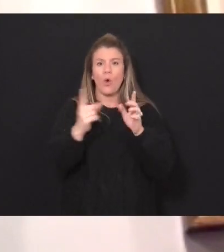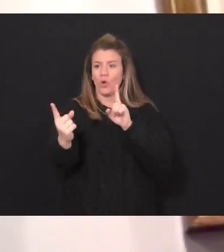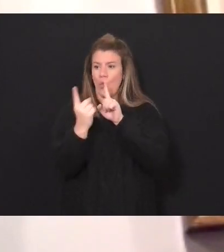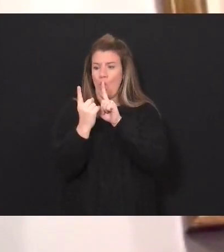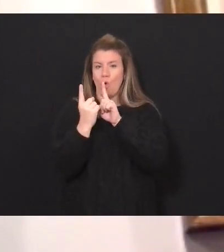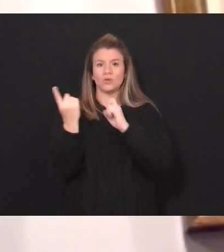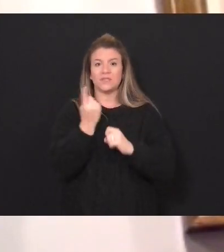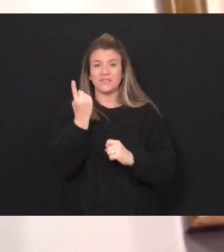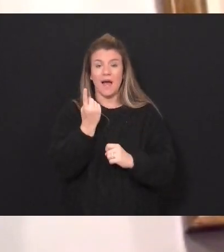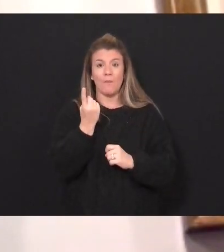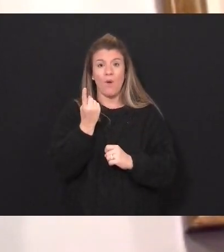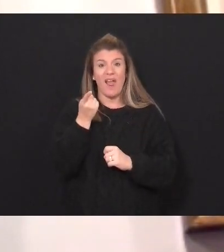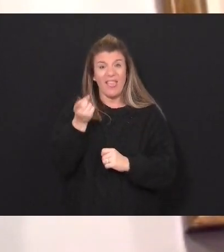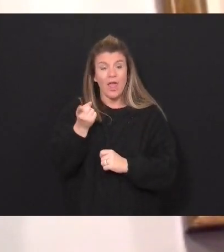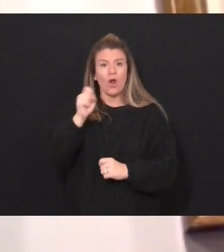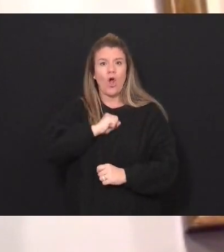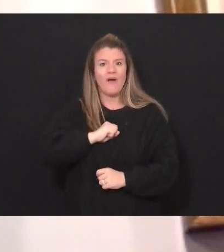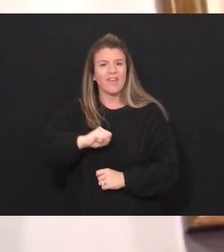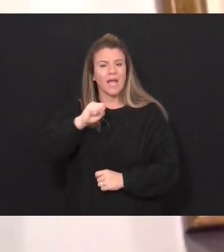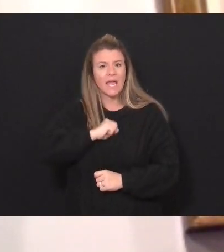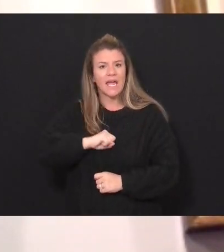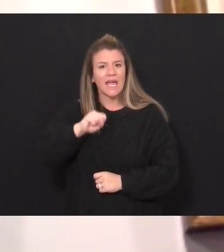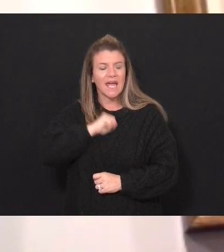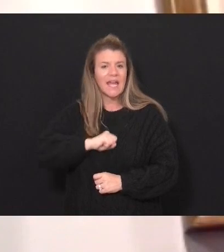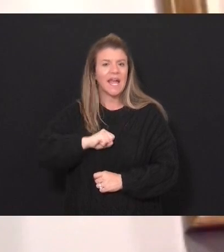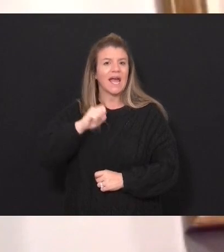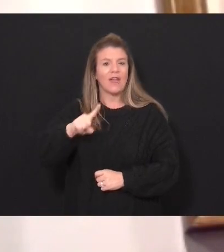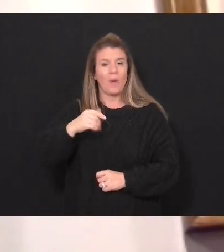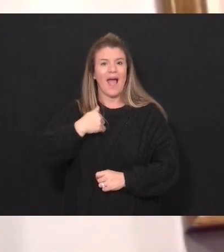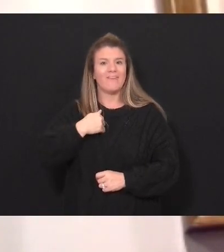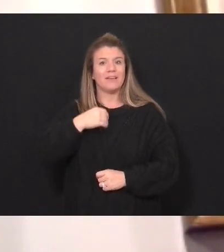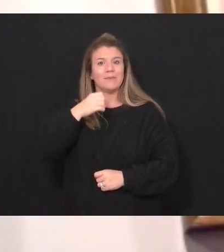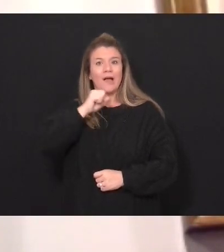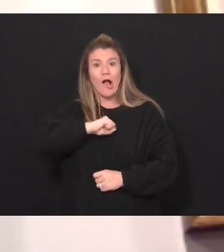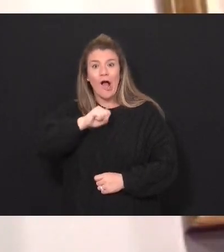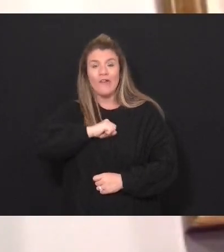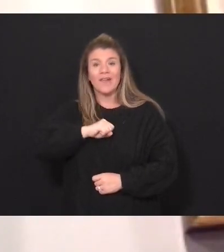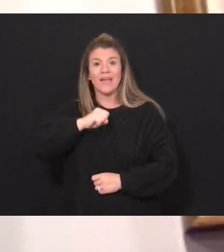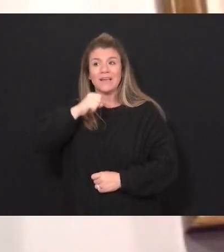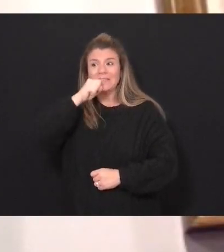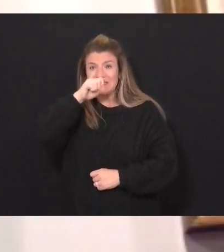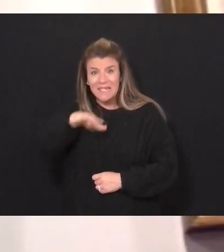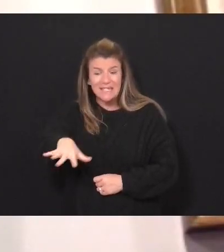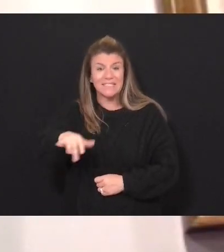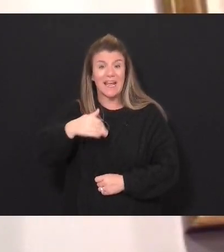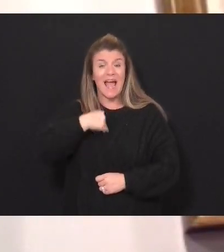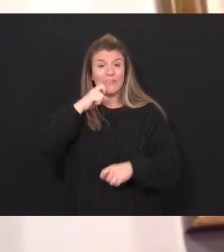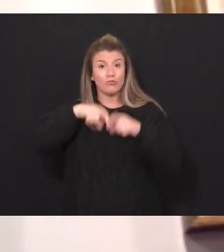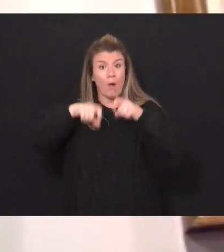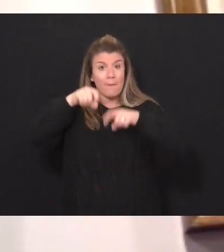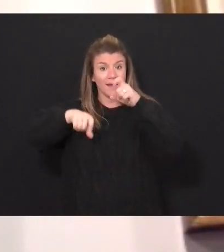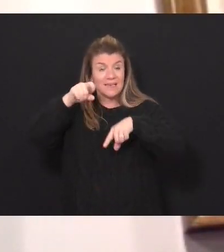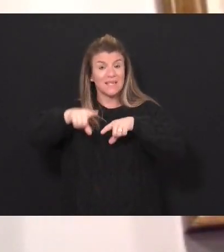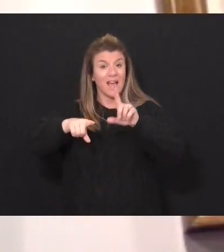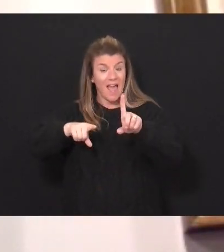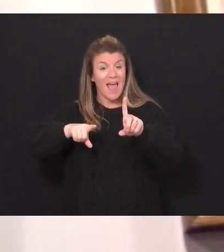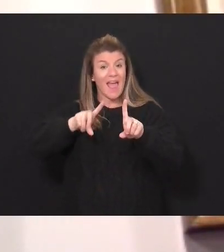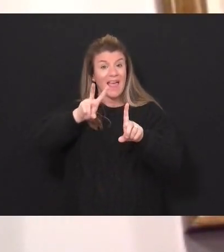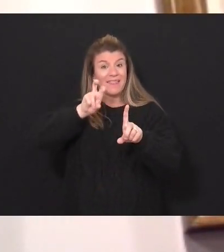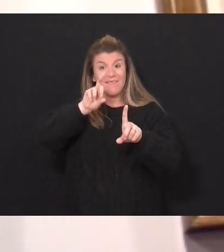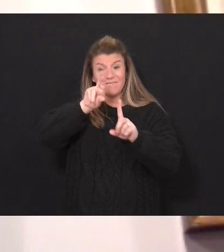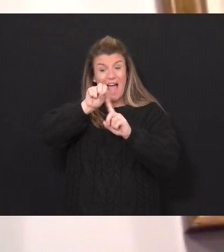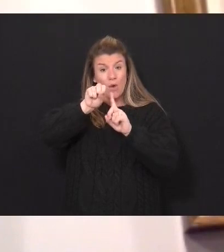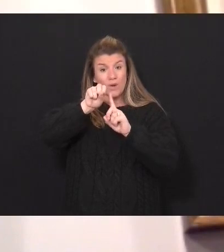somebody who's actively coughing or producing droplets. But that the way this virus spreads is much